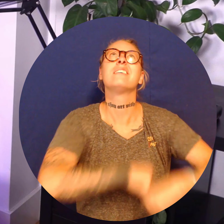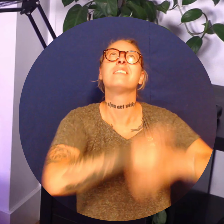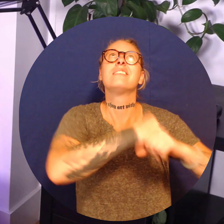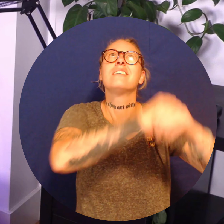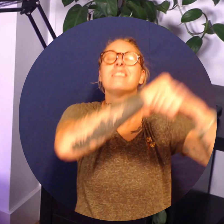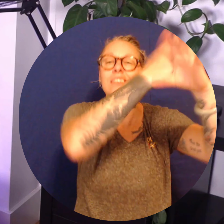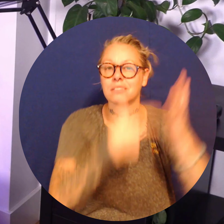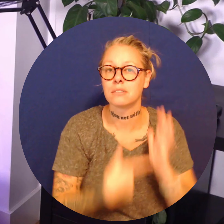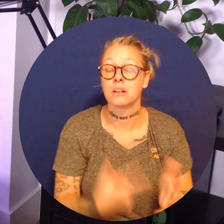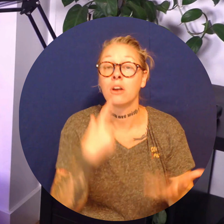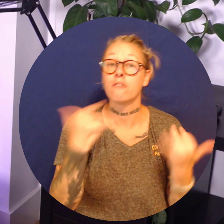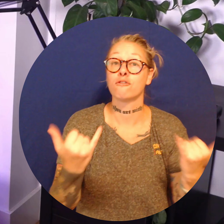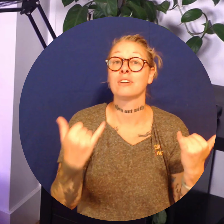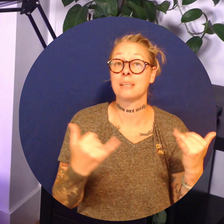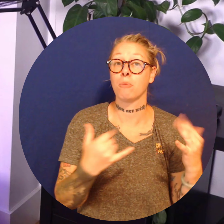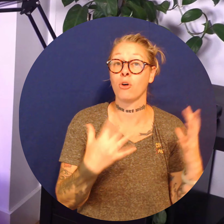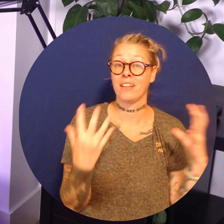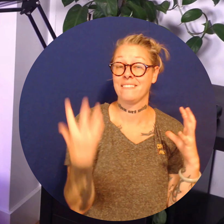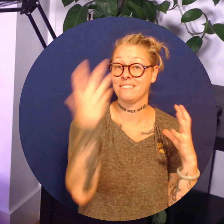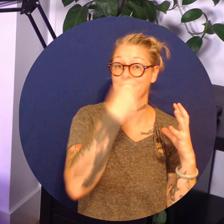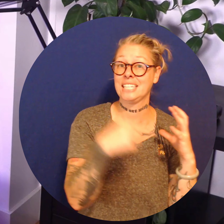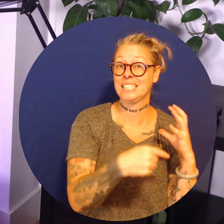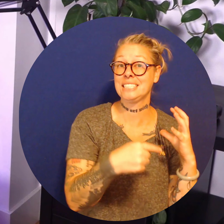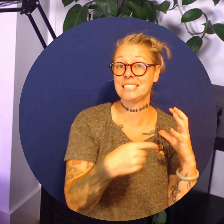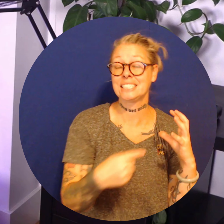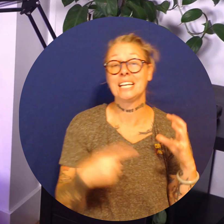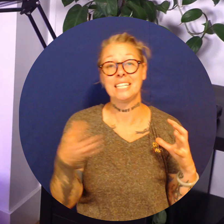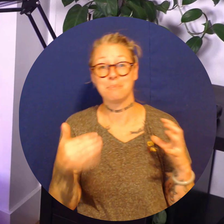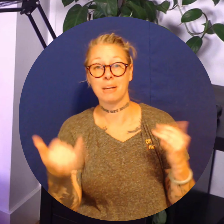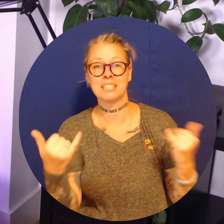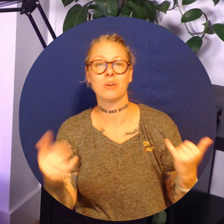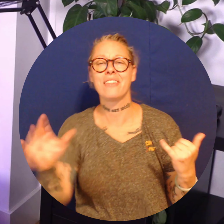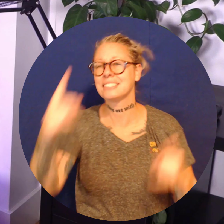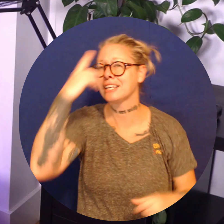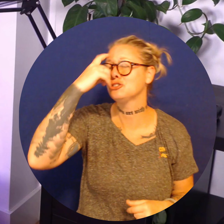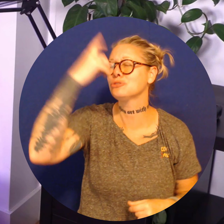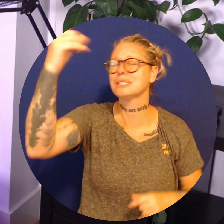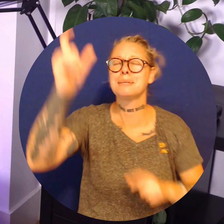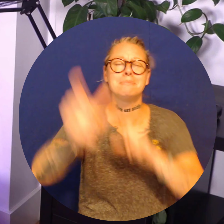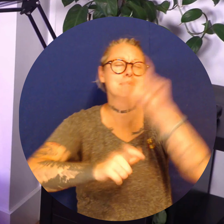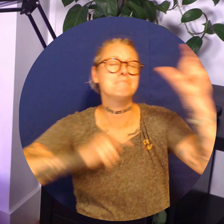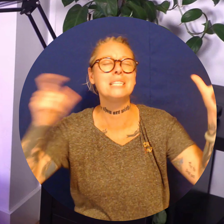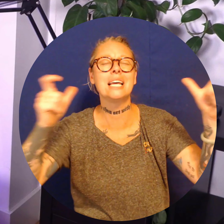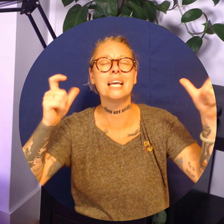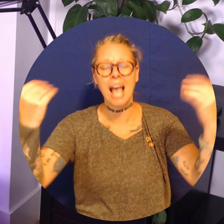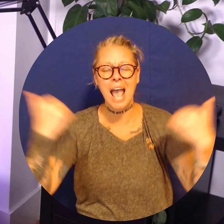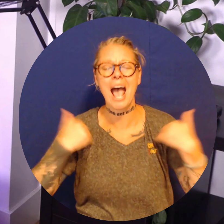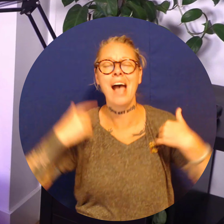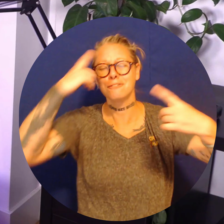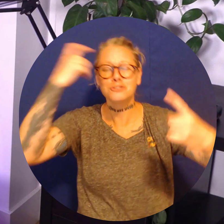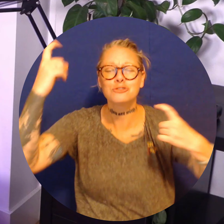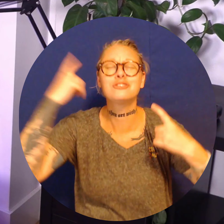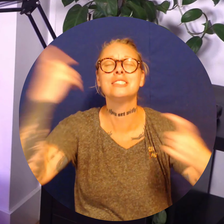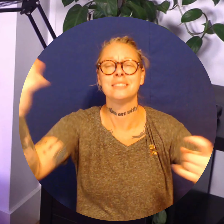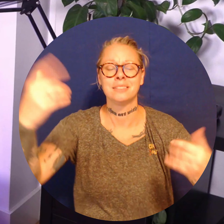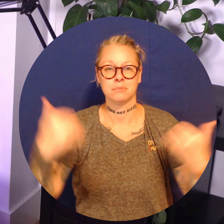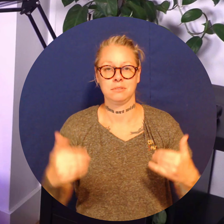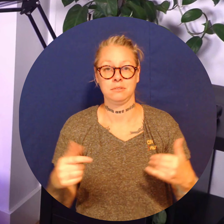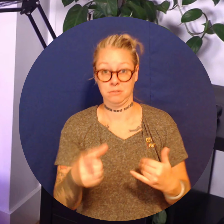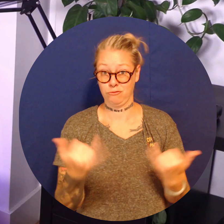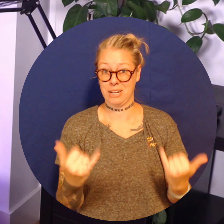when like venus is in pisces right now which is all like dream big and get dreamy and like we're